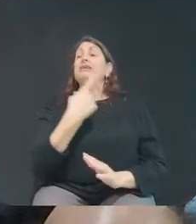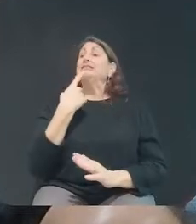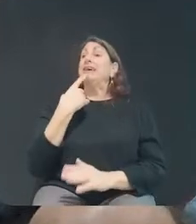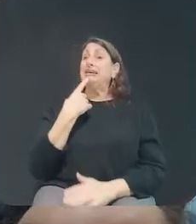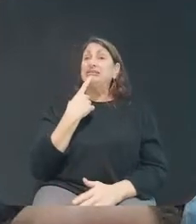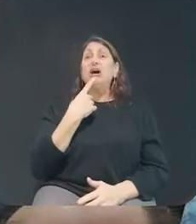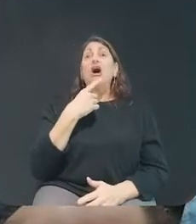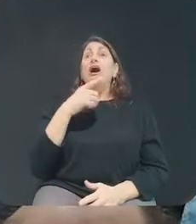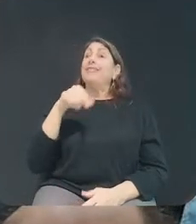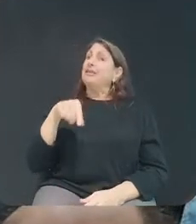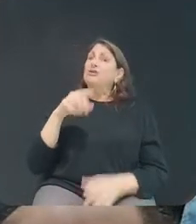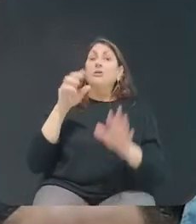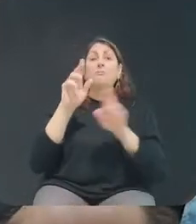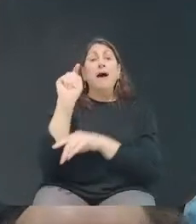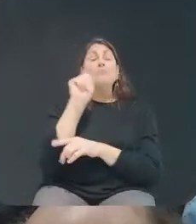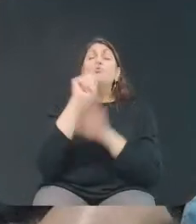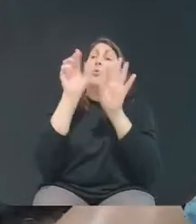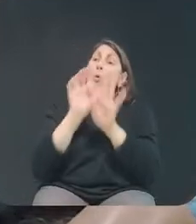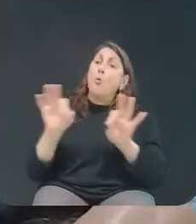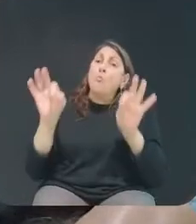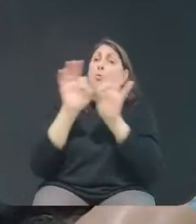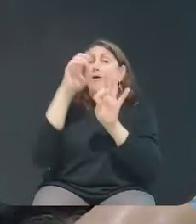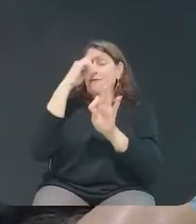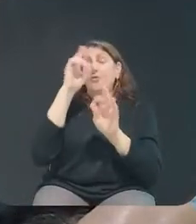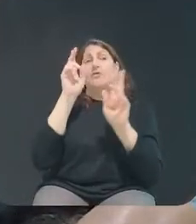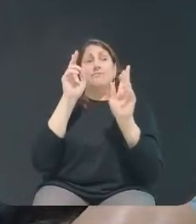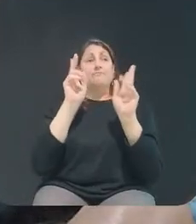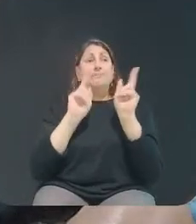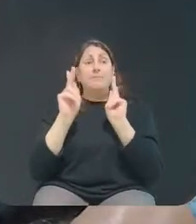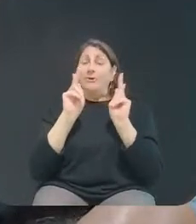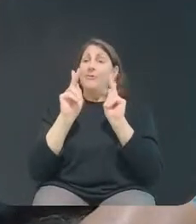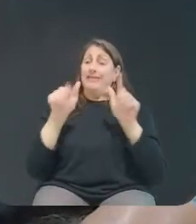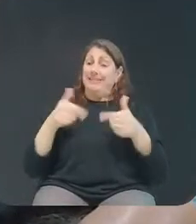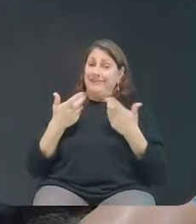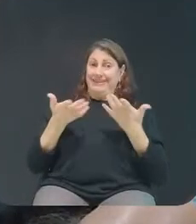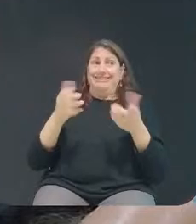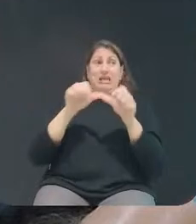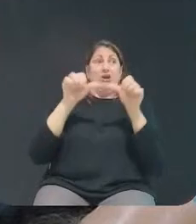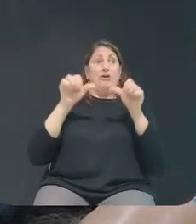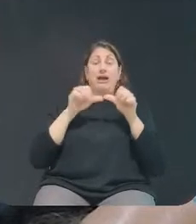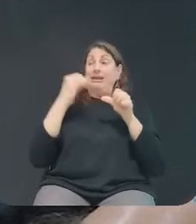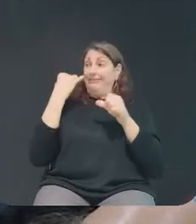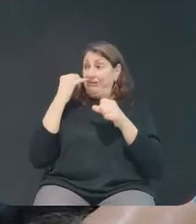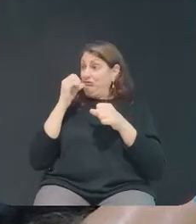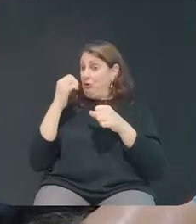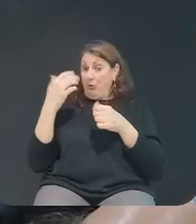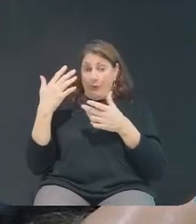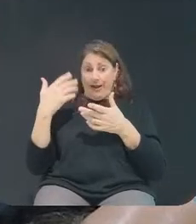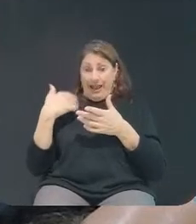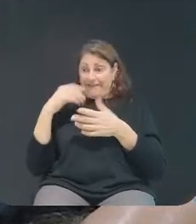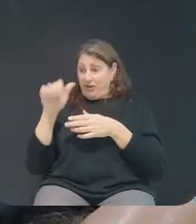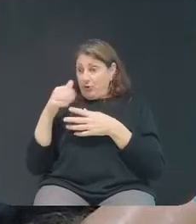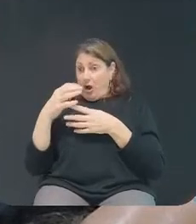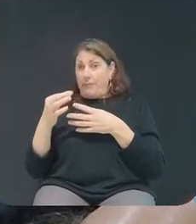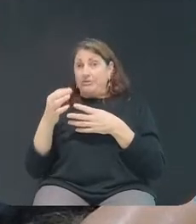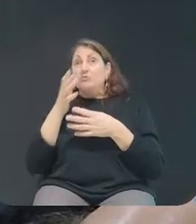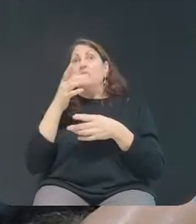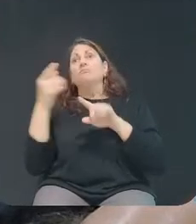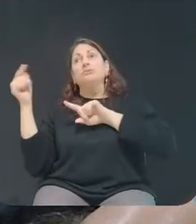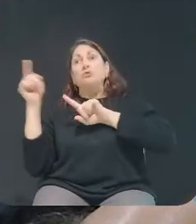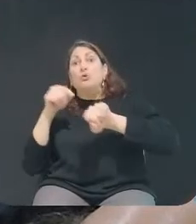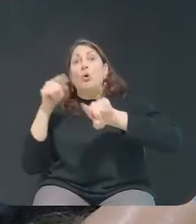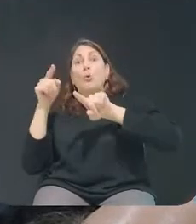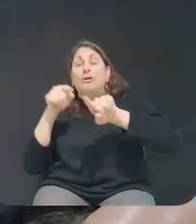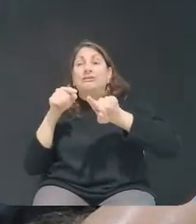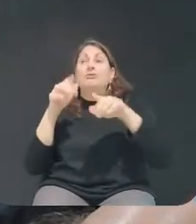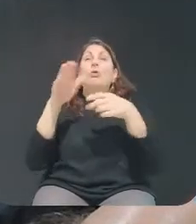the people in the area who, in the absence of another option, would be driven into the nearby taverns and bars for relief.